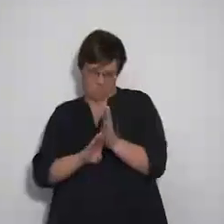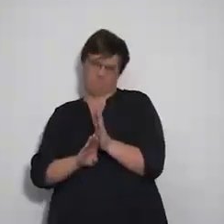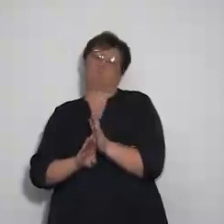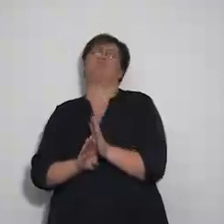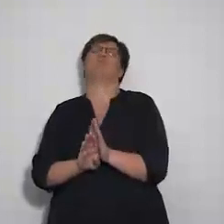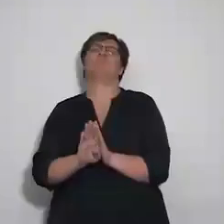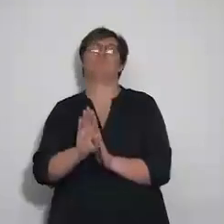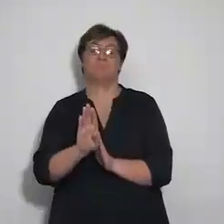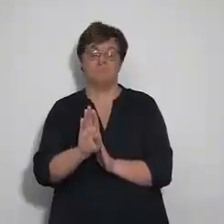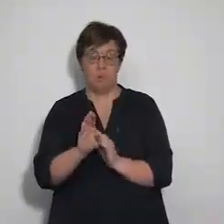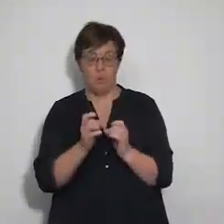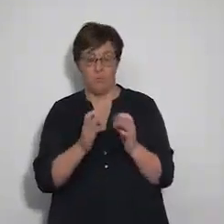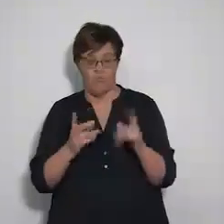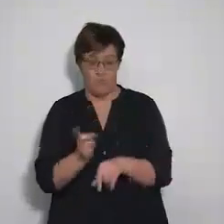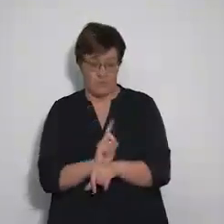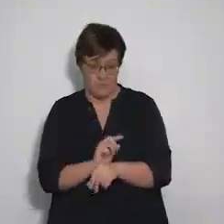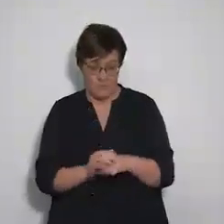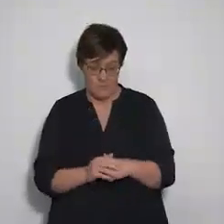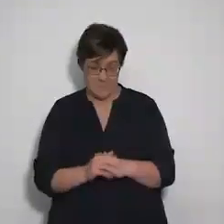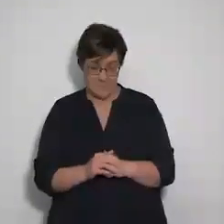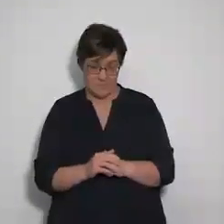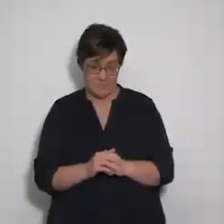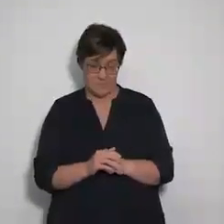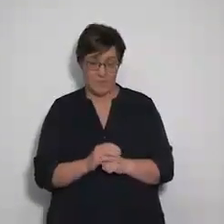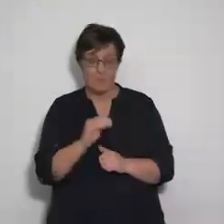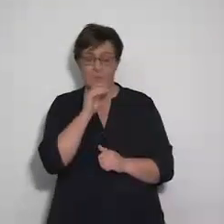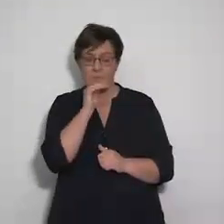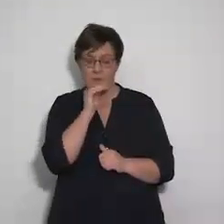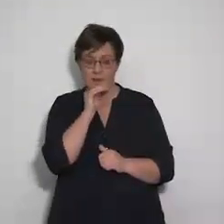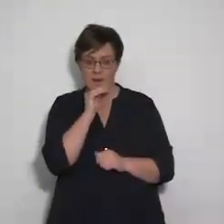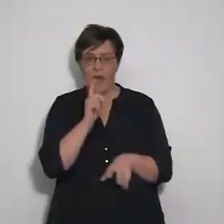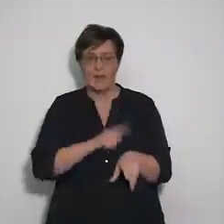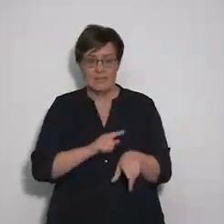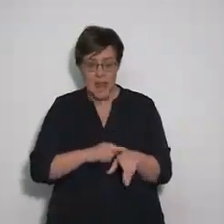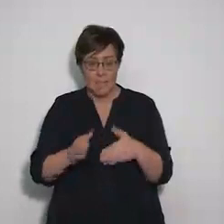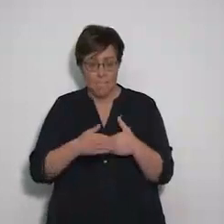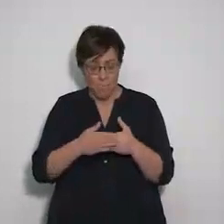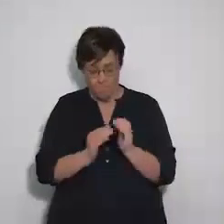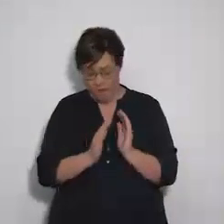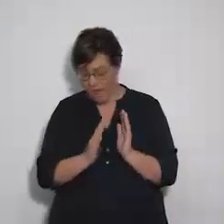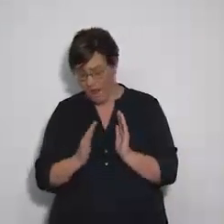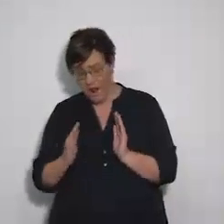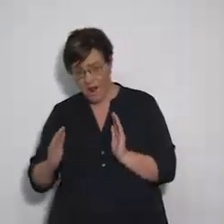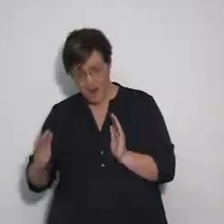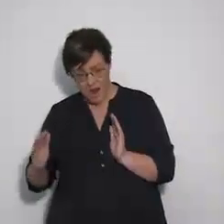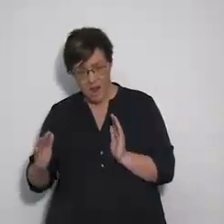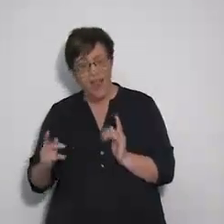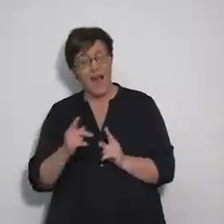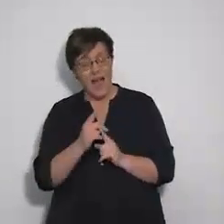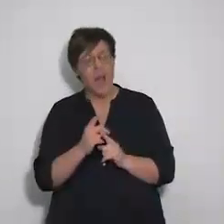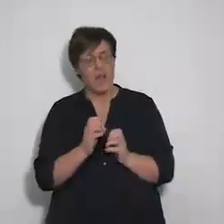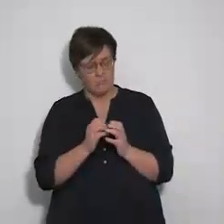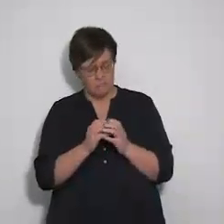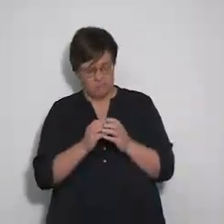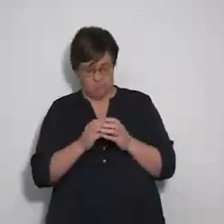the exponential growth phase. This means that as time passes, the number